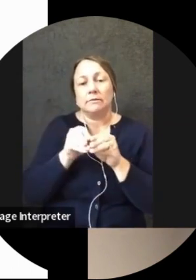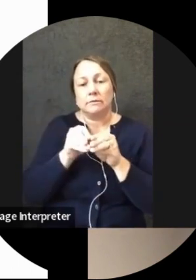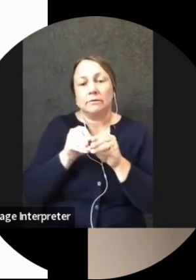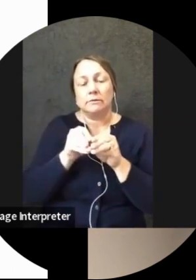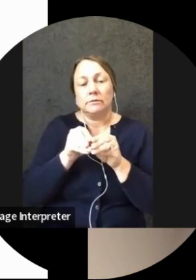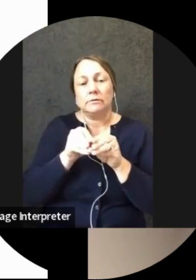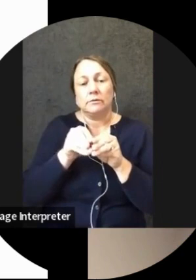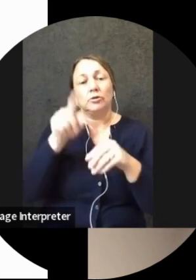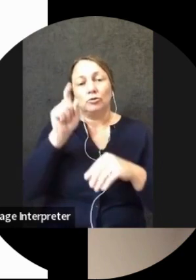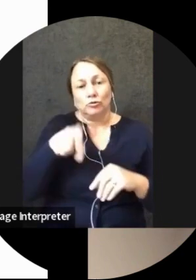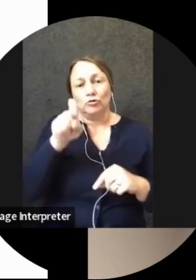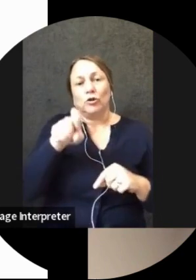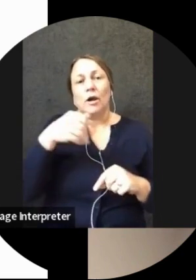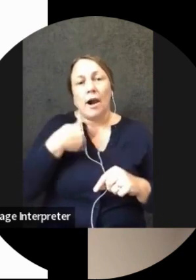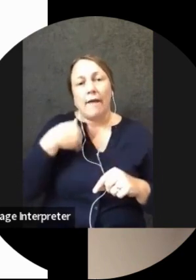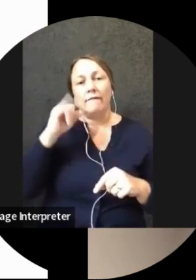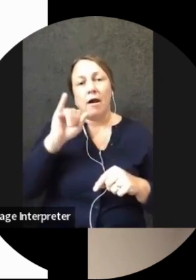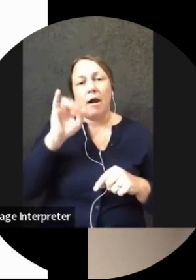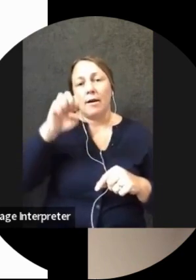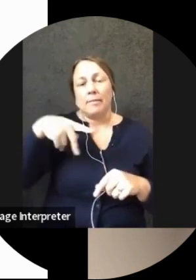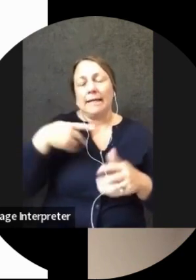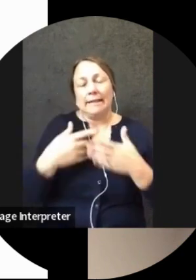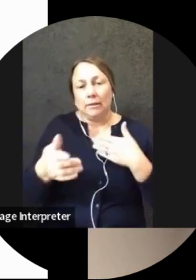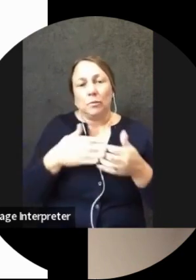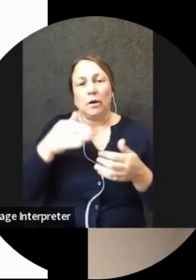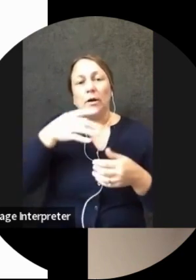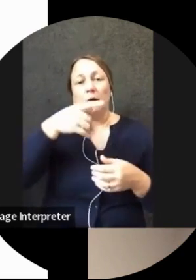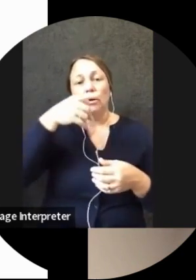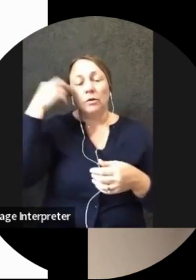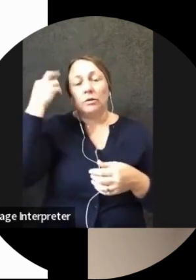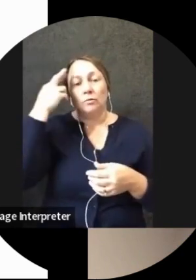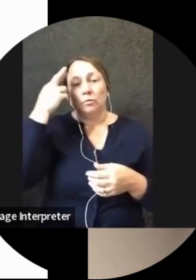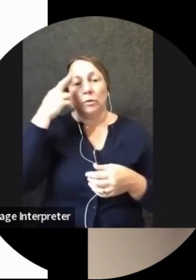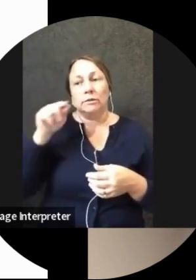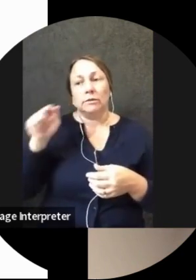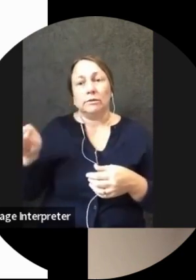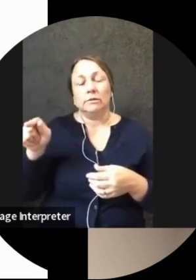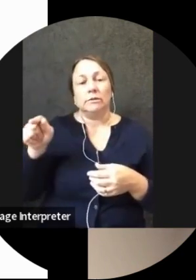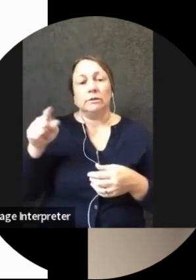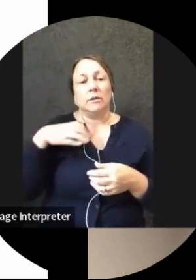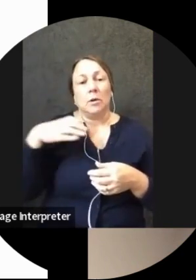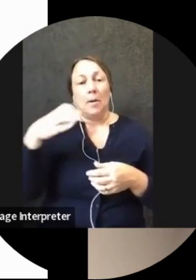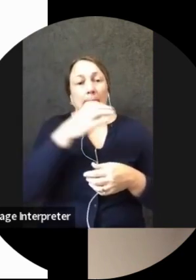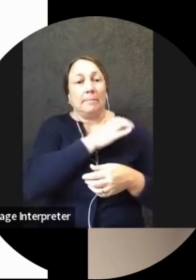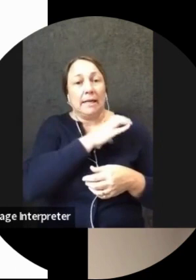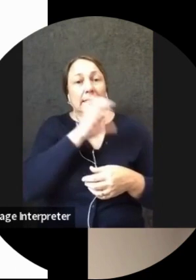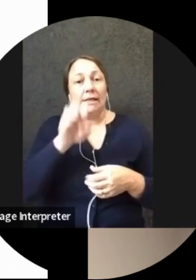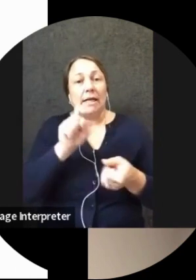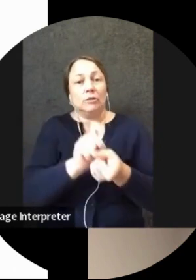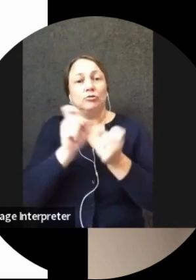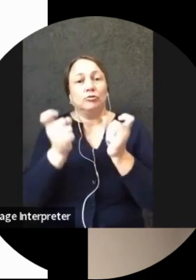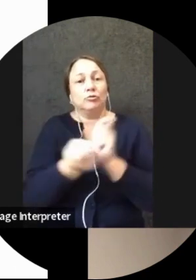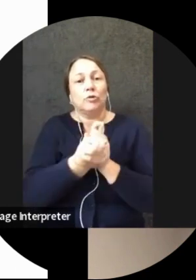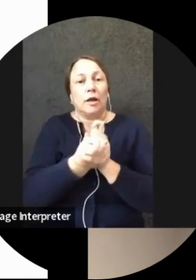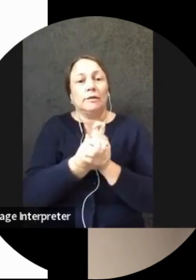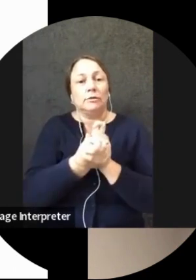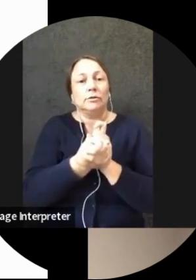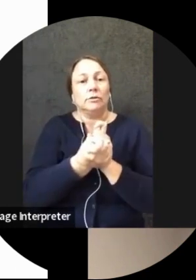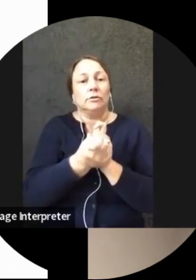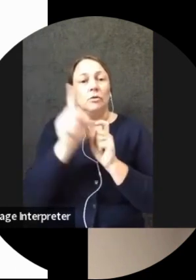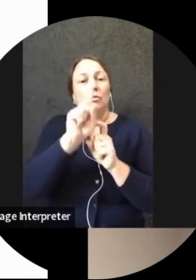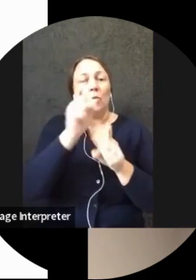there should be an IEP meeting anyway, because it's only the IEP committee can actually change the